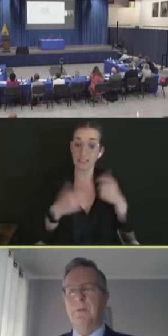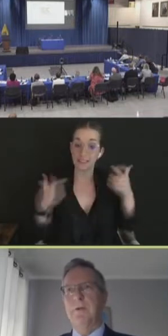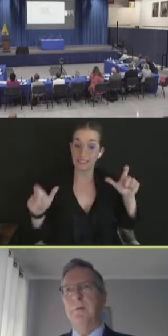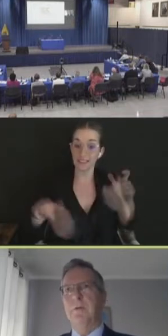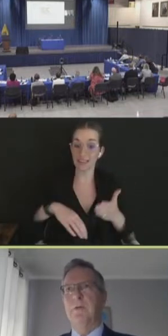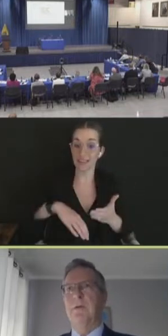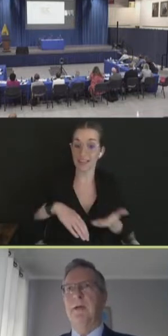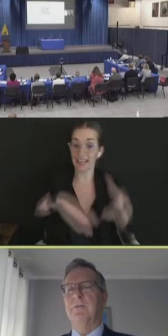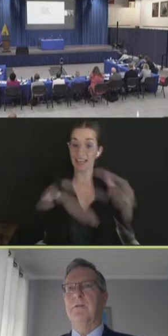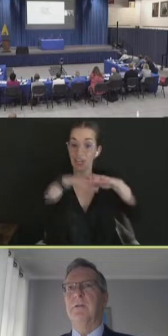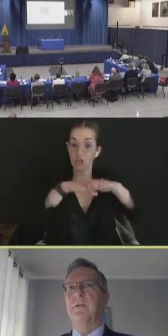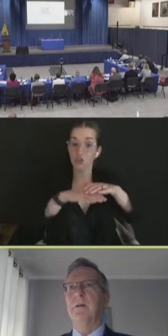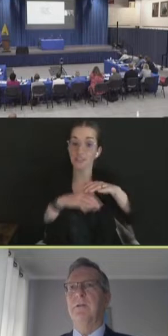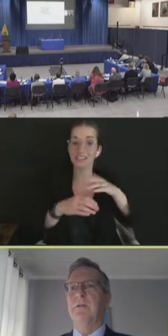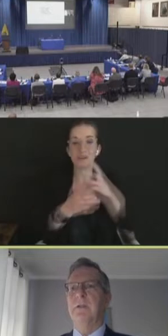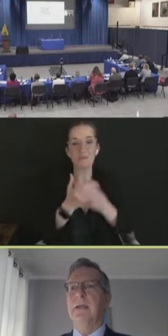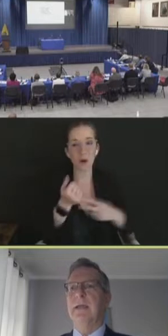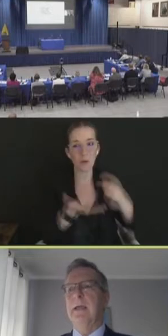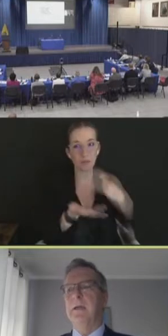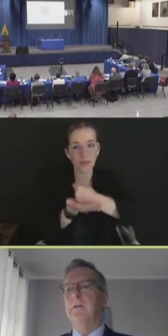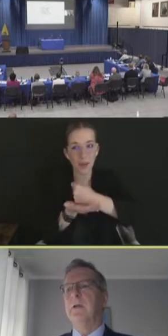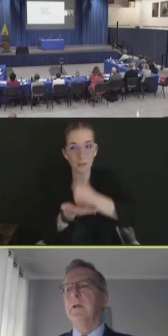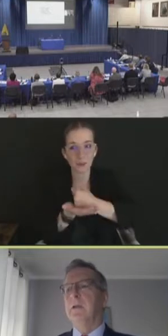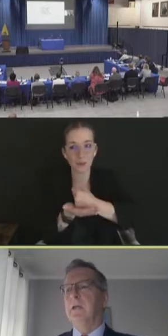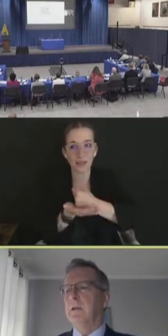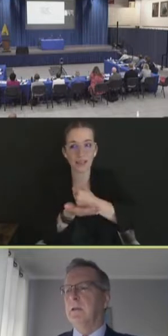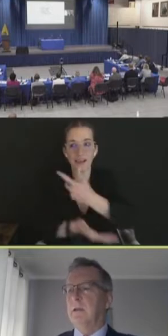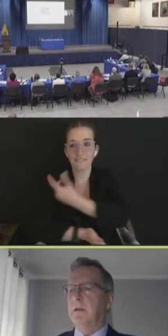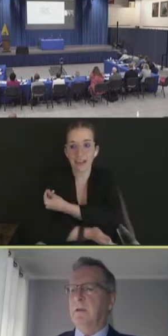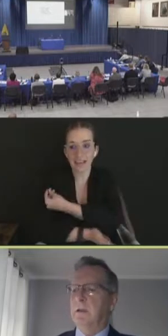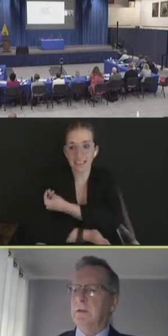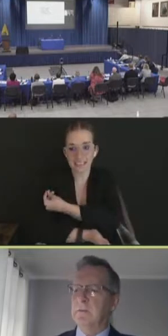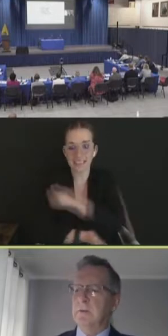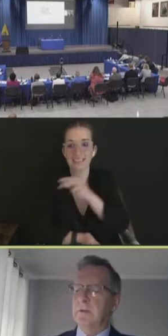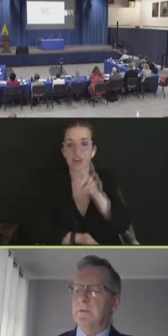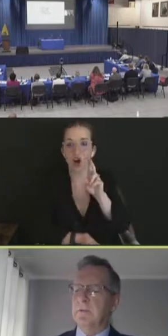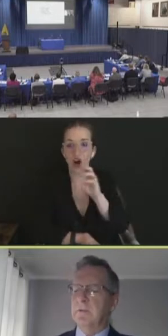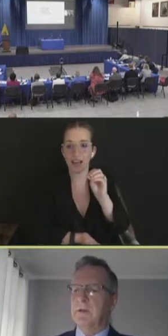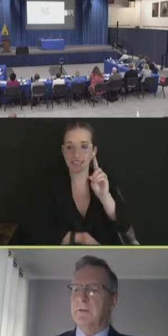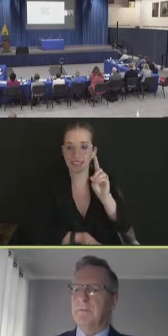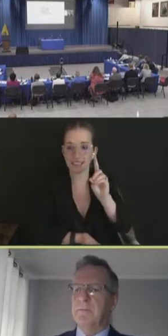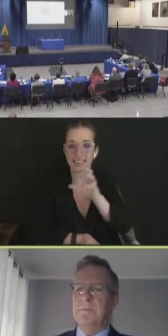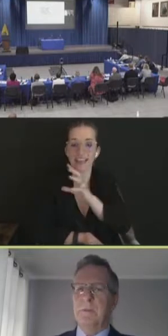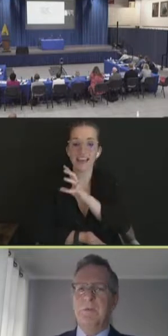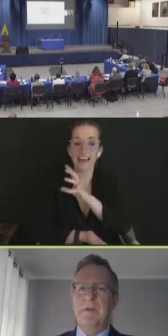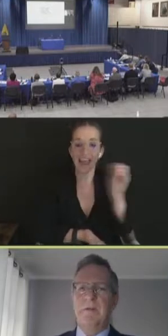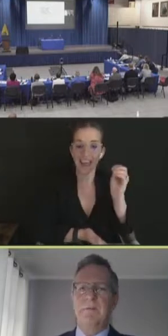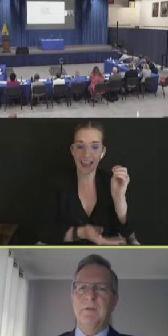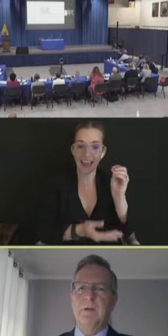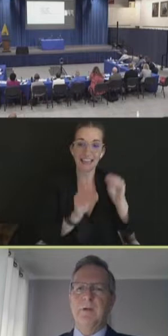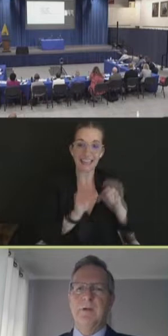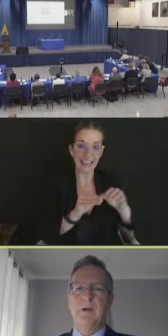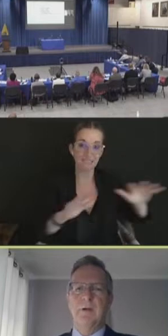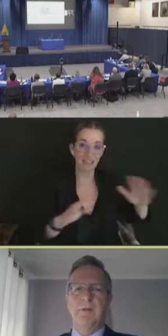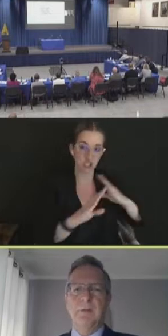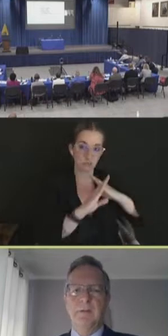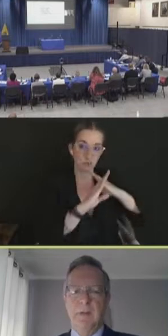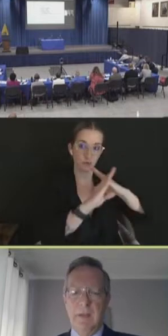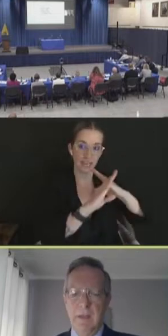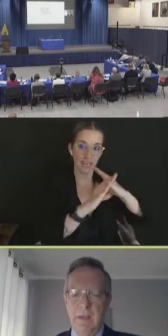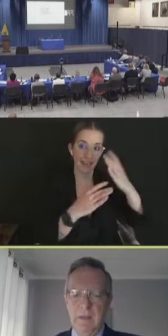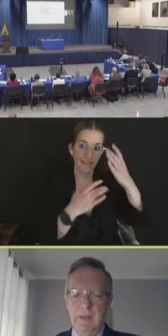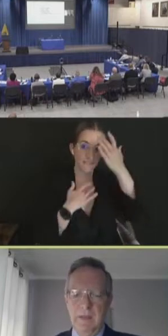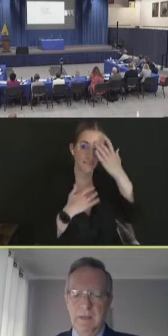both therapeutic vaccine R&D and in infectious preventive